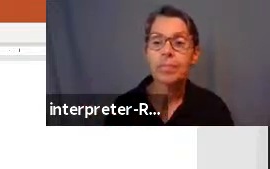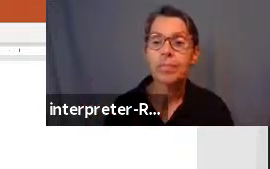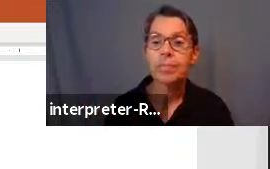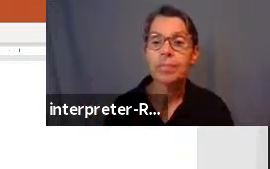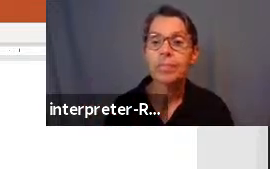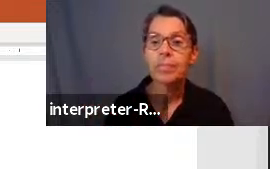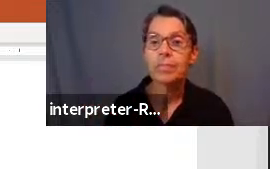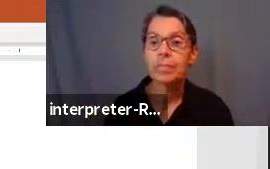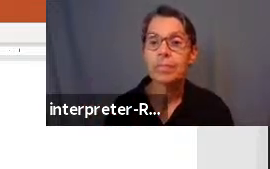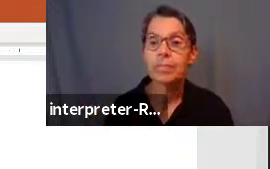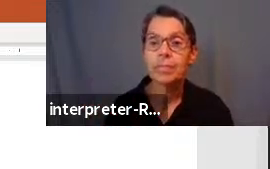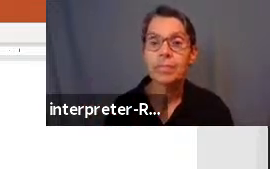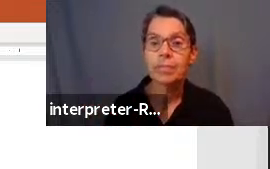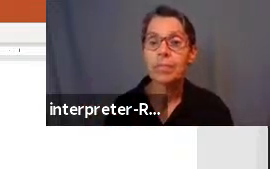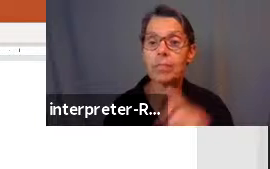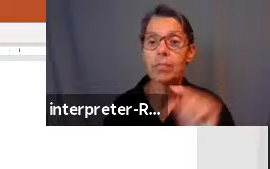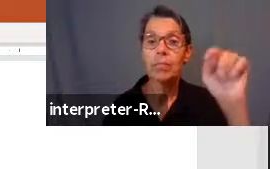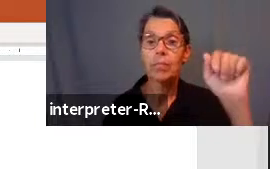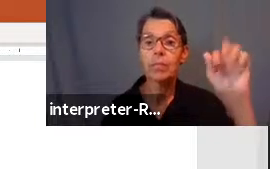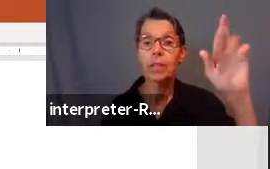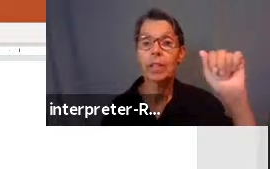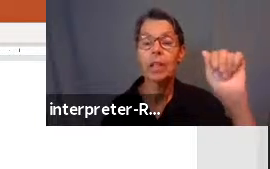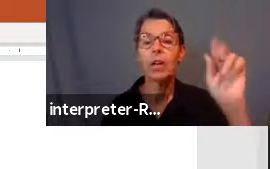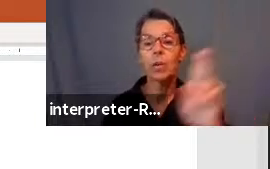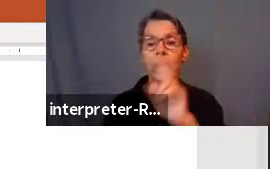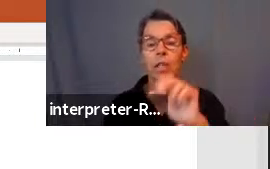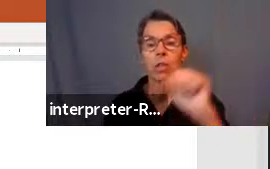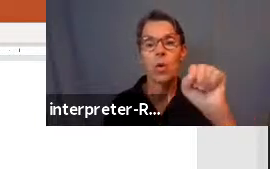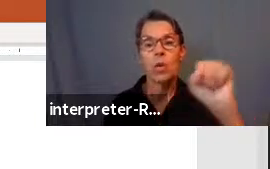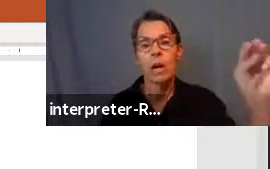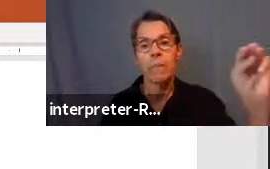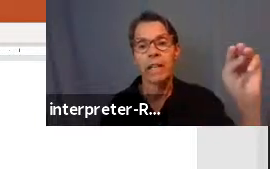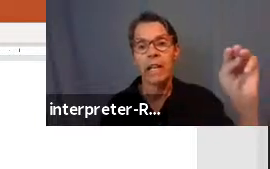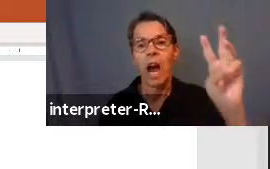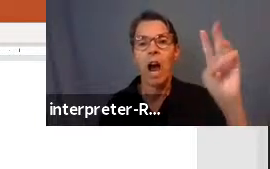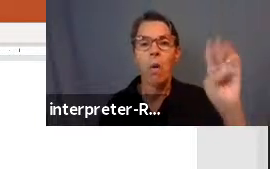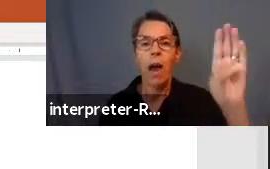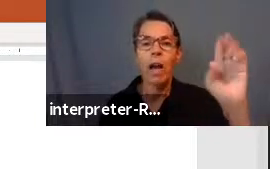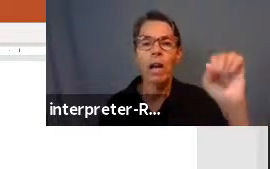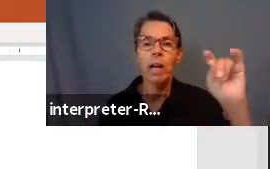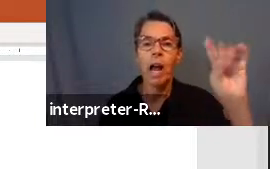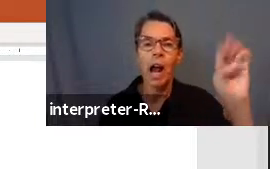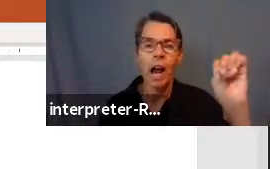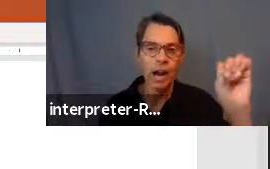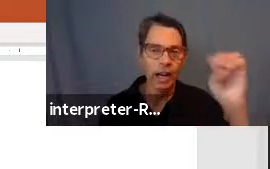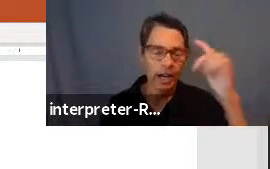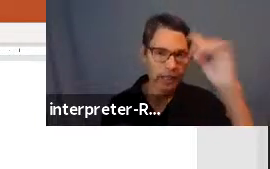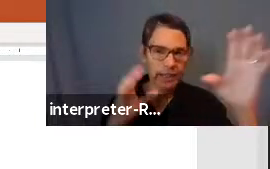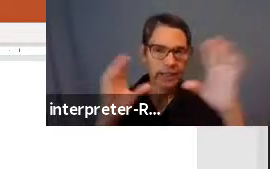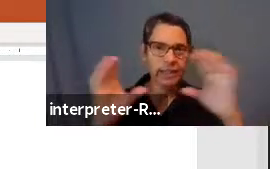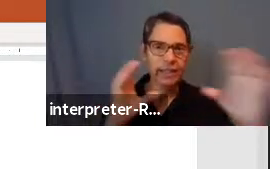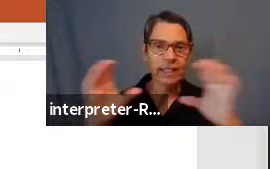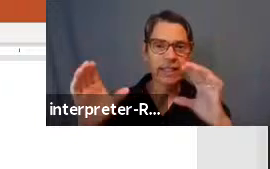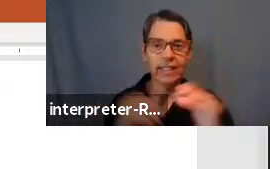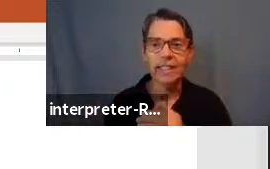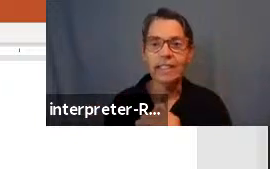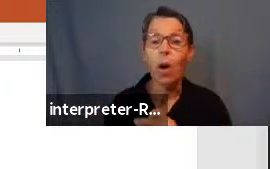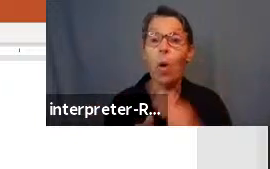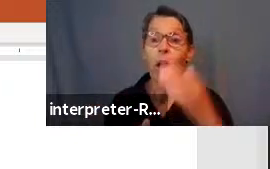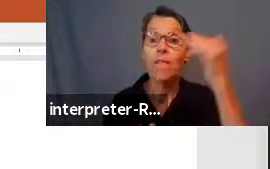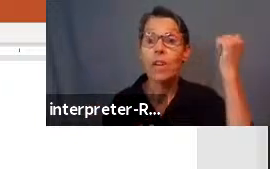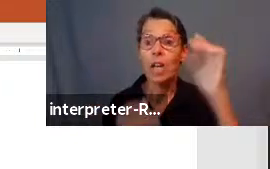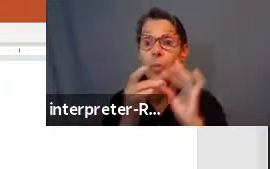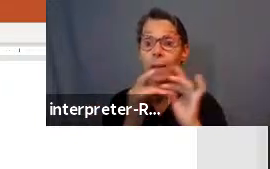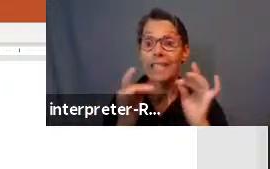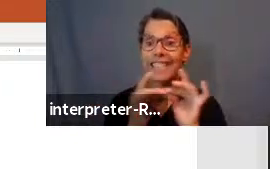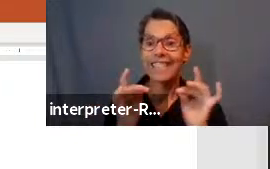Yeah, so we used a lot of social media. We used our website a lot for communications. And one thing I forgot to mention is